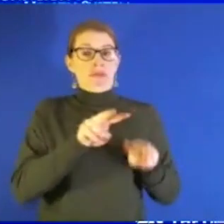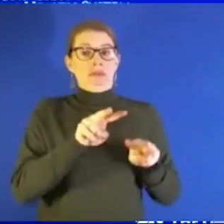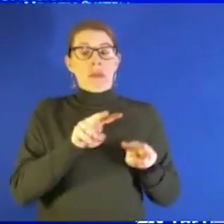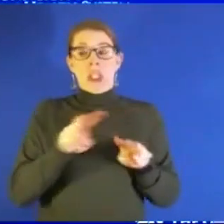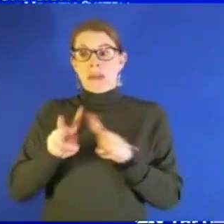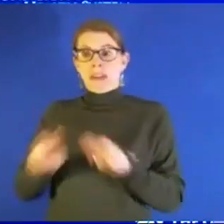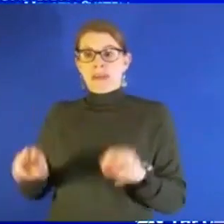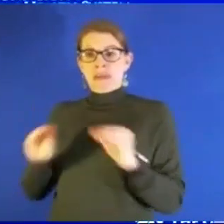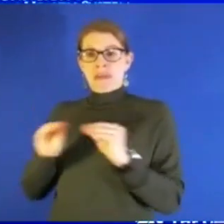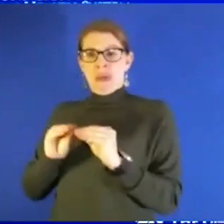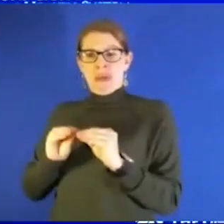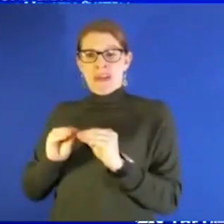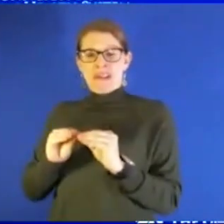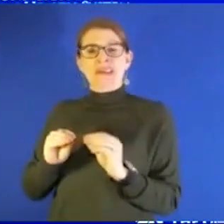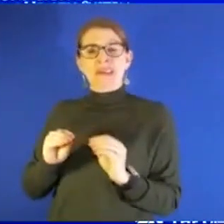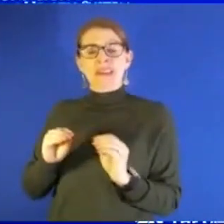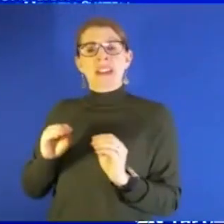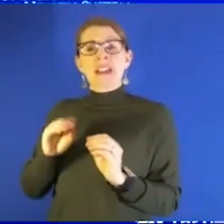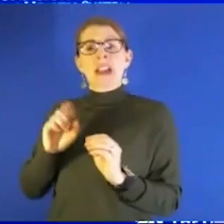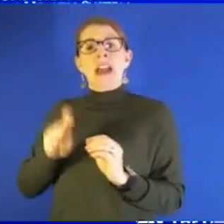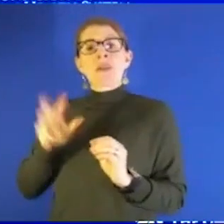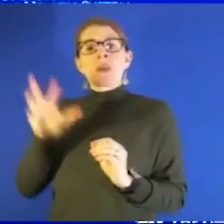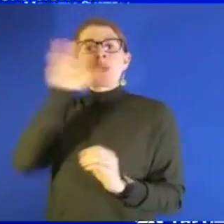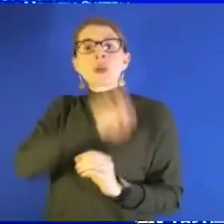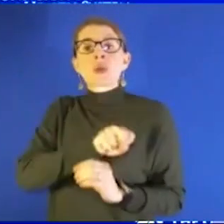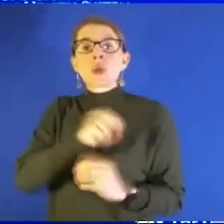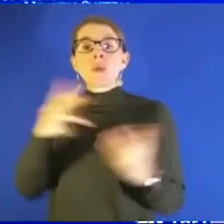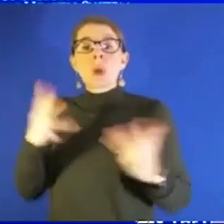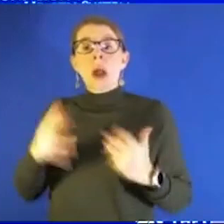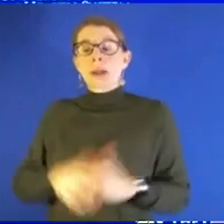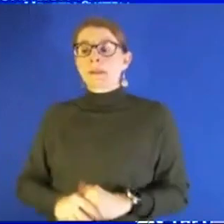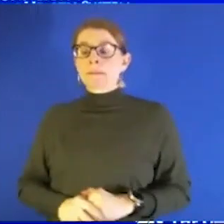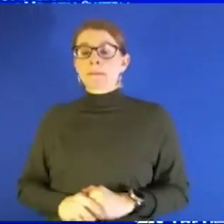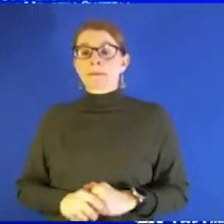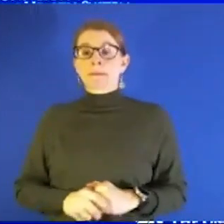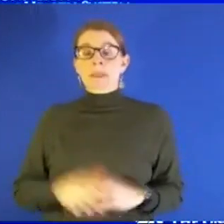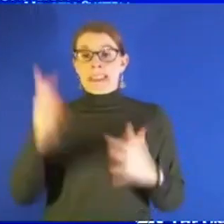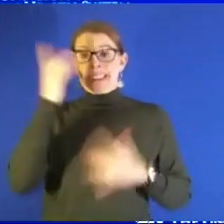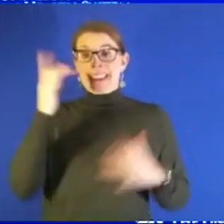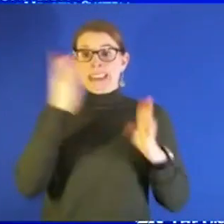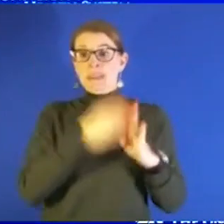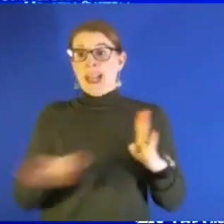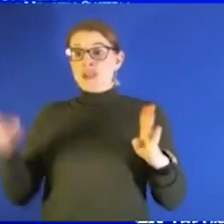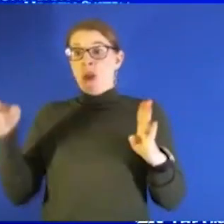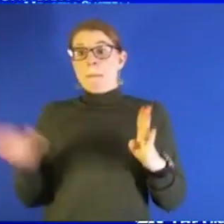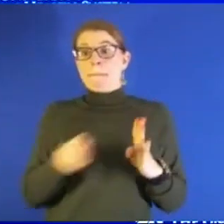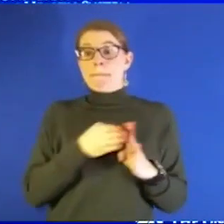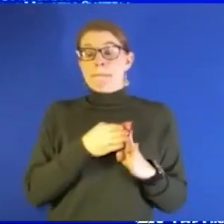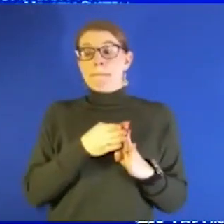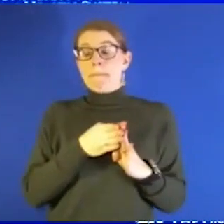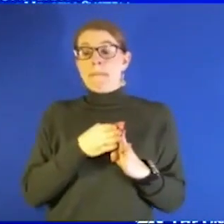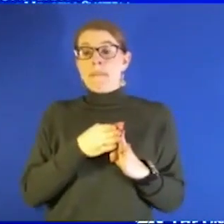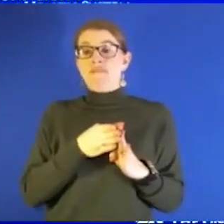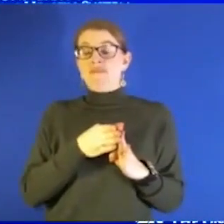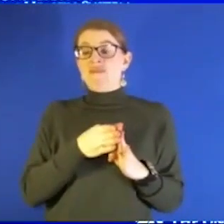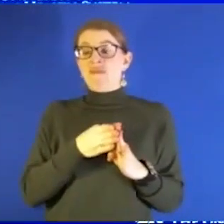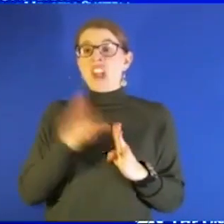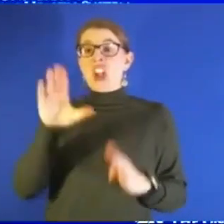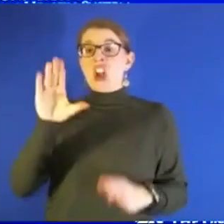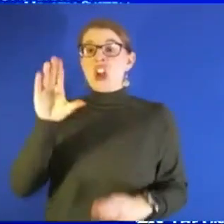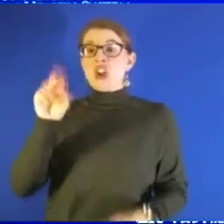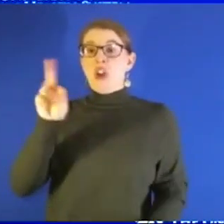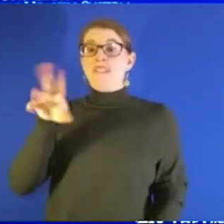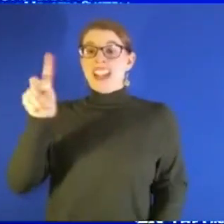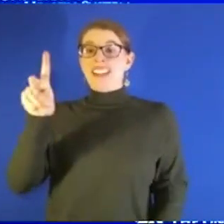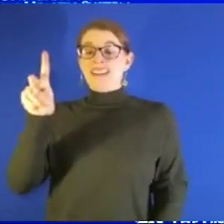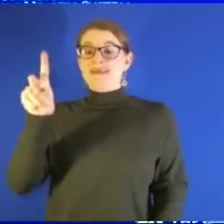I think you really just have to assume that really the whole spectrum of disease, for the most part, under the large umbrella of COVID, this is really the